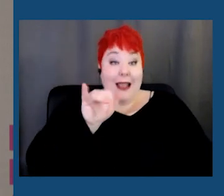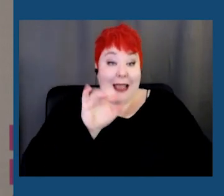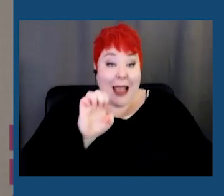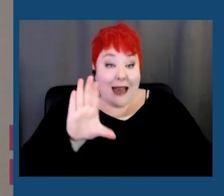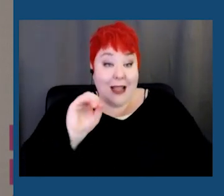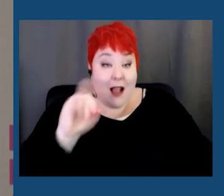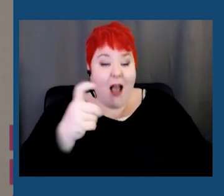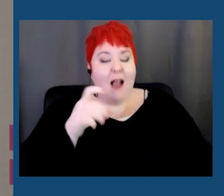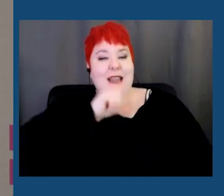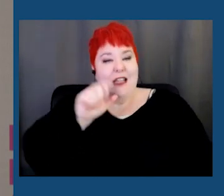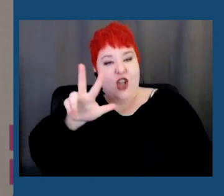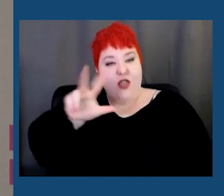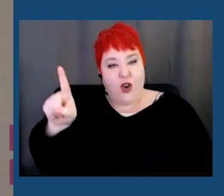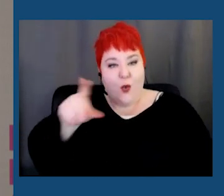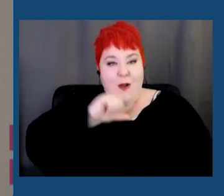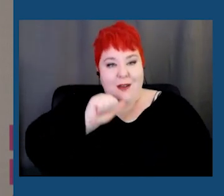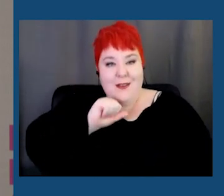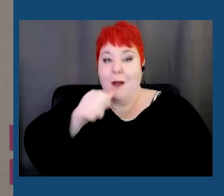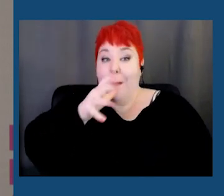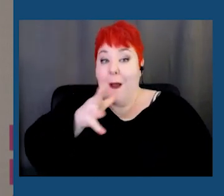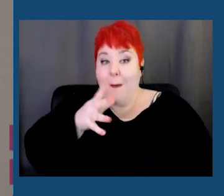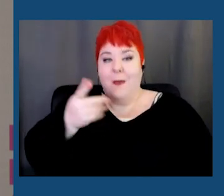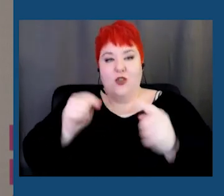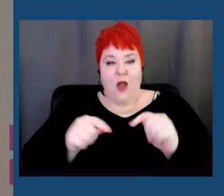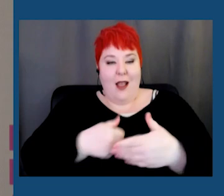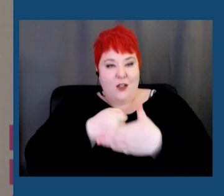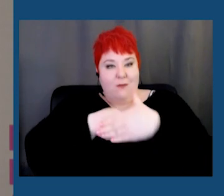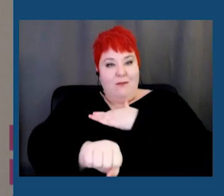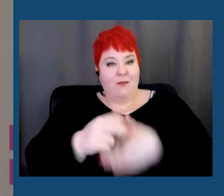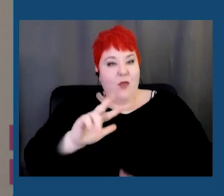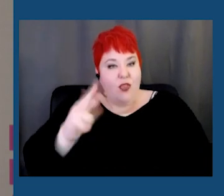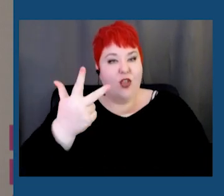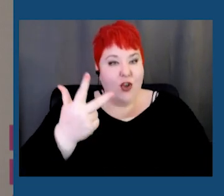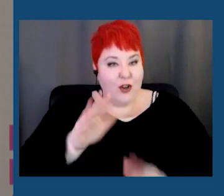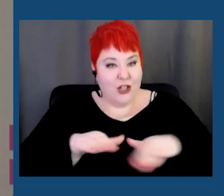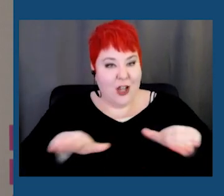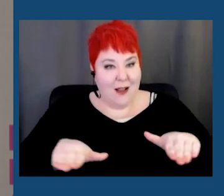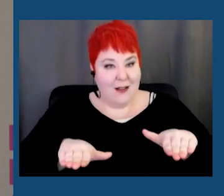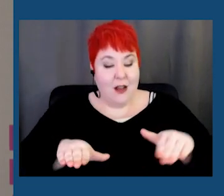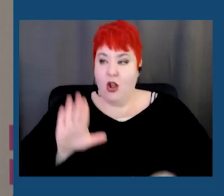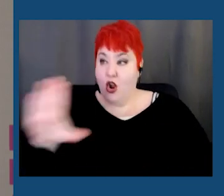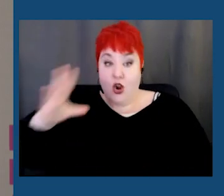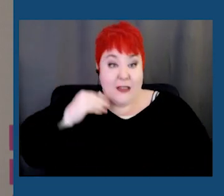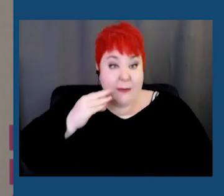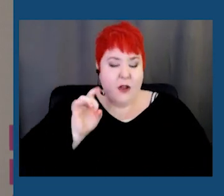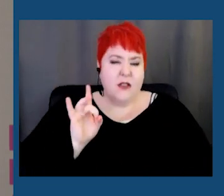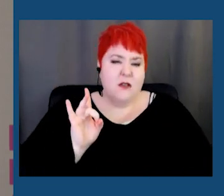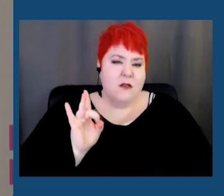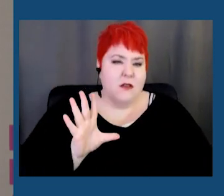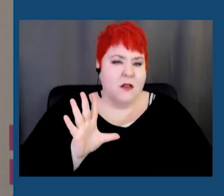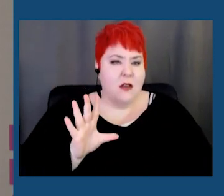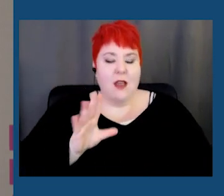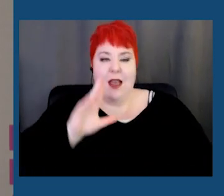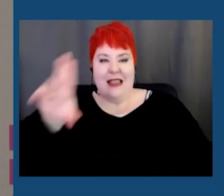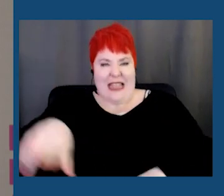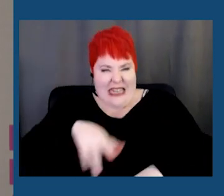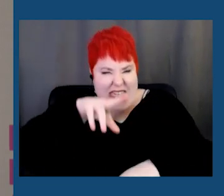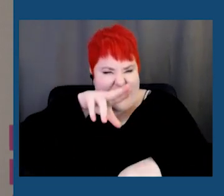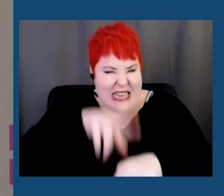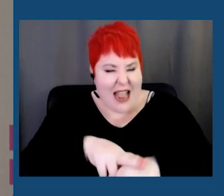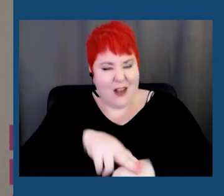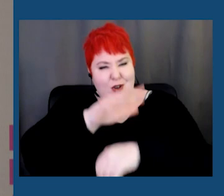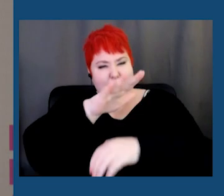31-year-old mom trying to have her third child. And what that woman went through on the national stage